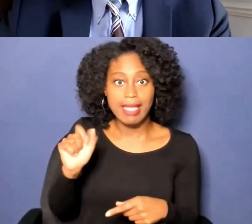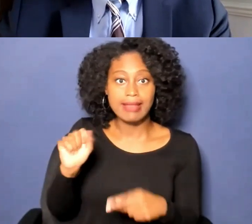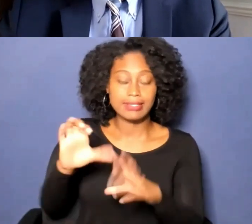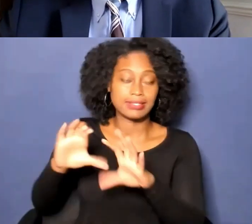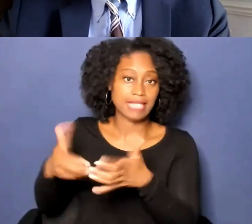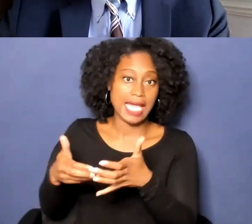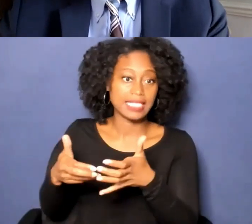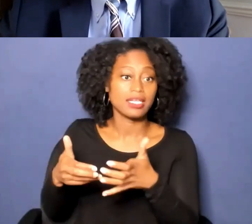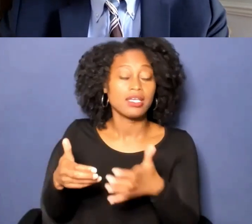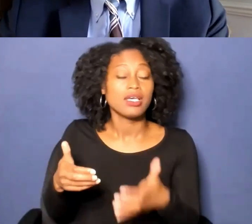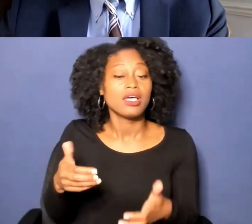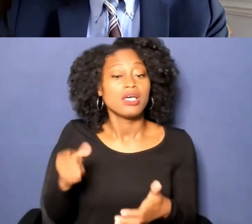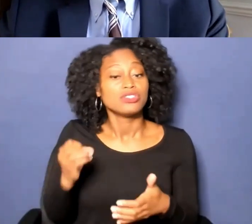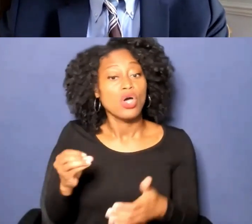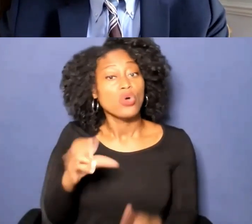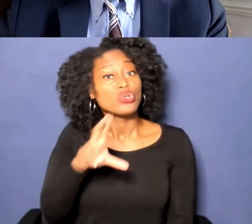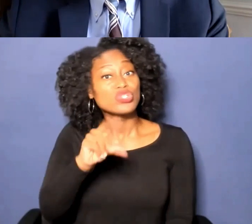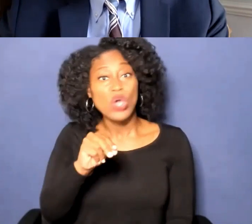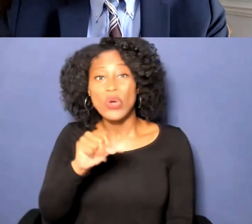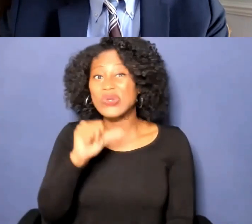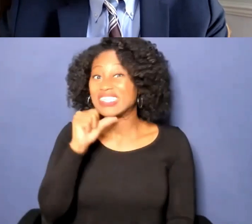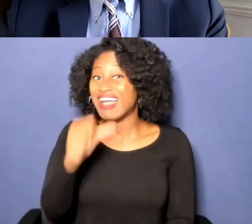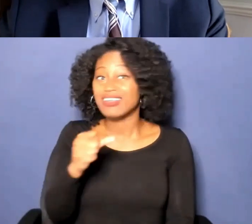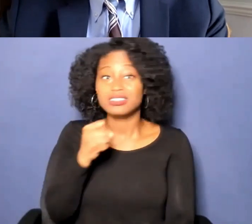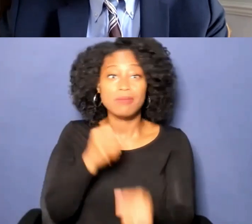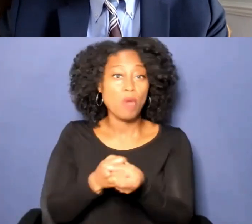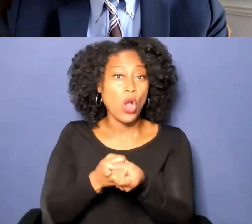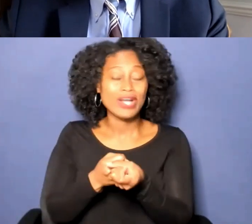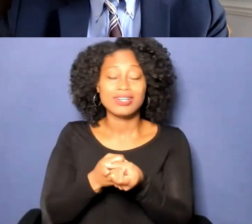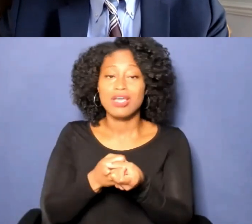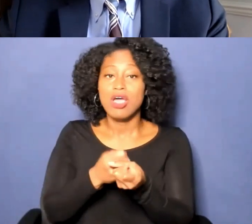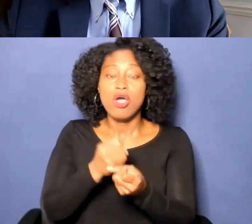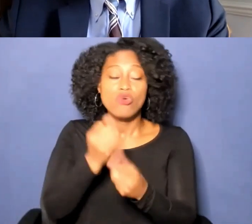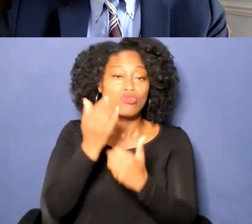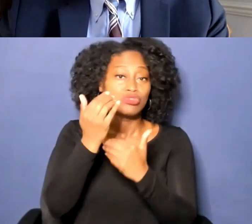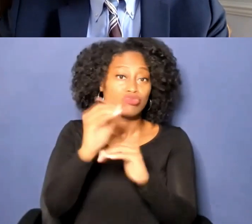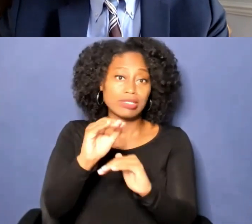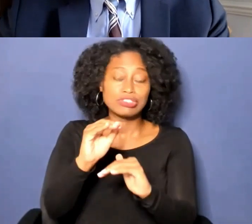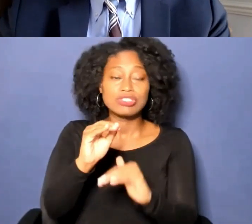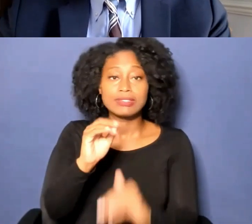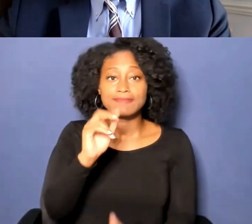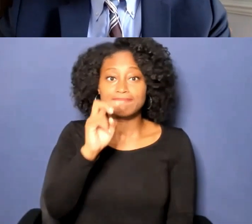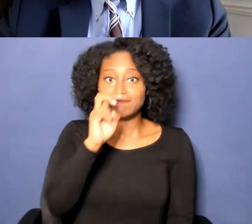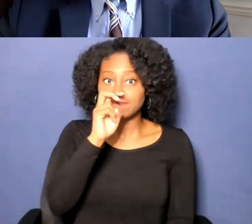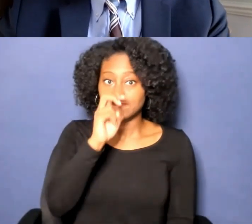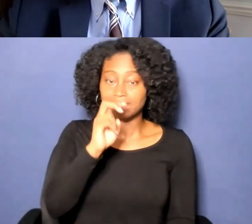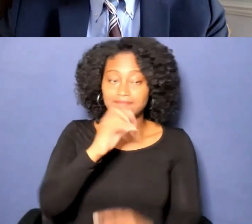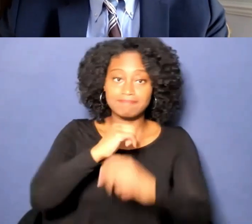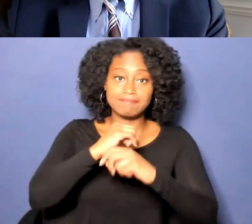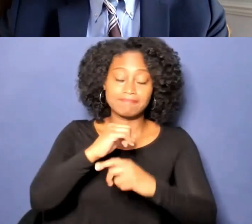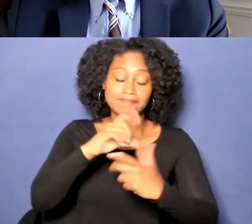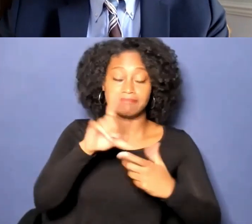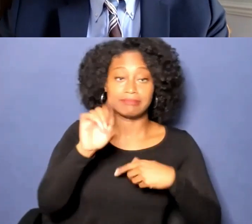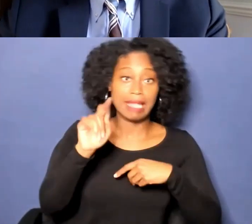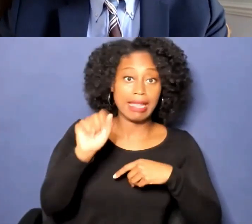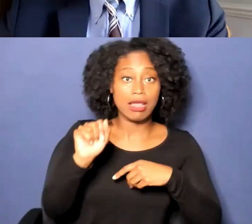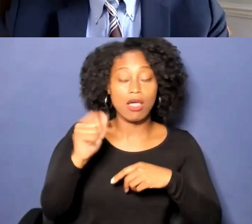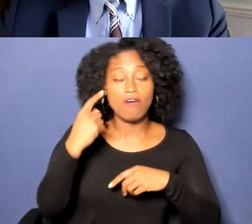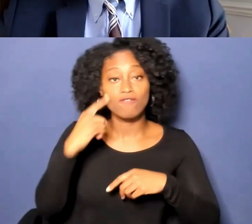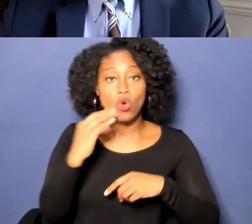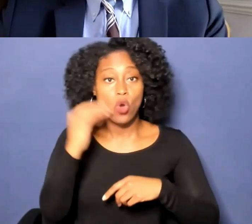doesn't support restricted data for home use, but it does help to support restricted data